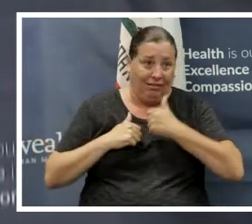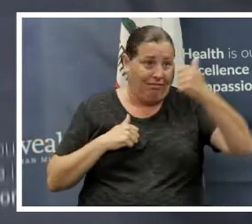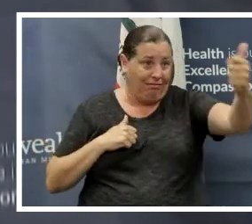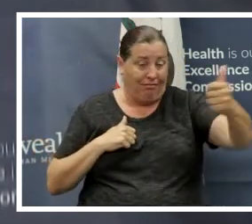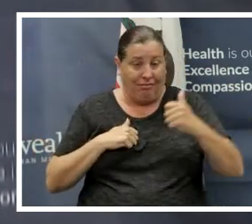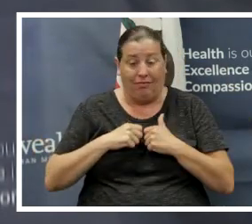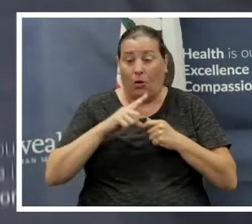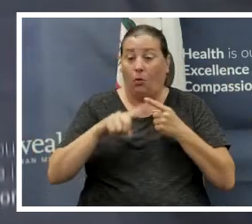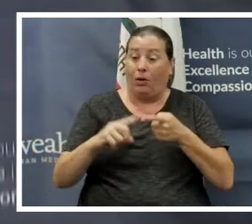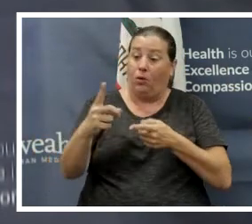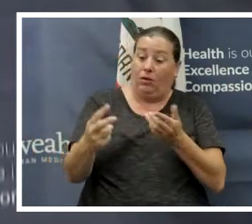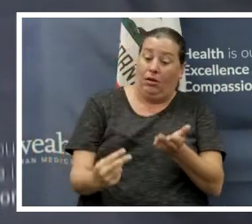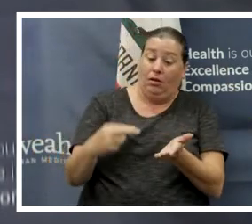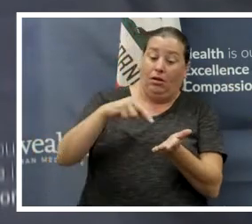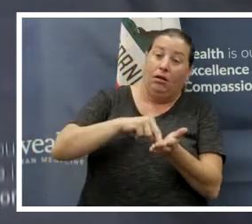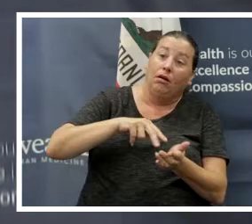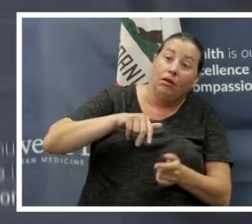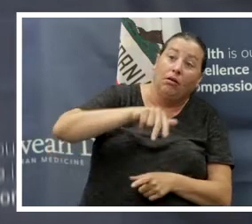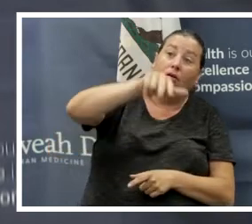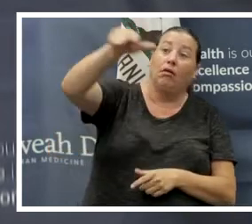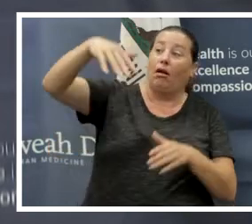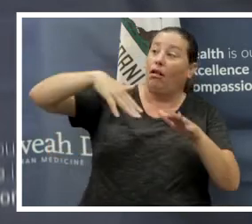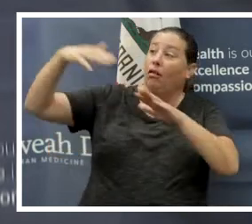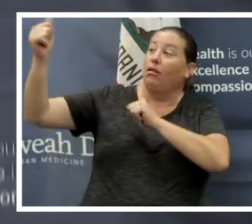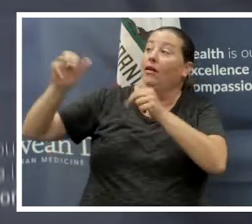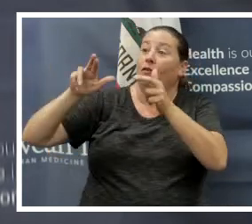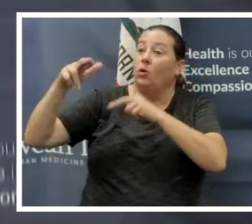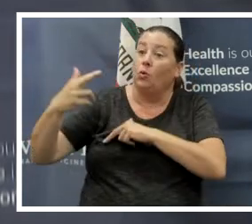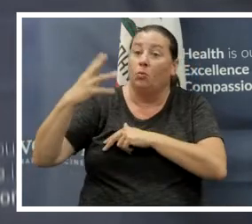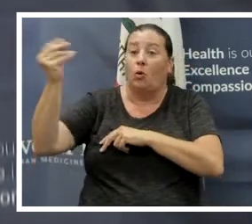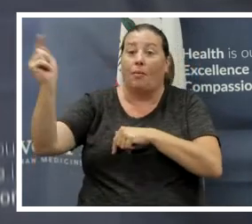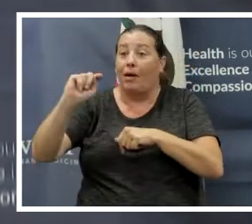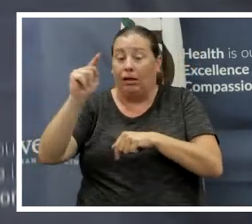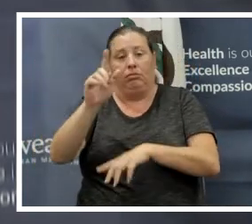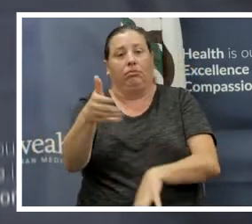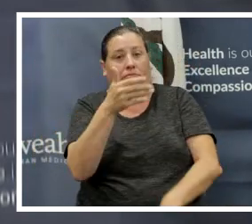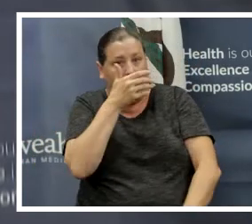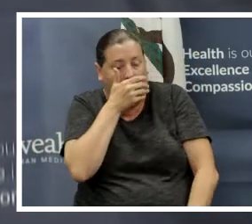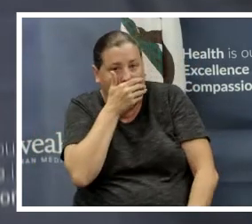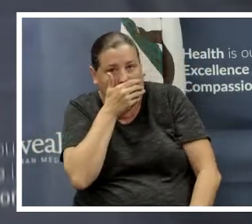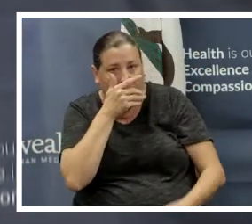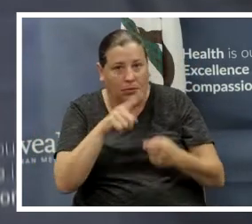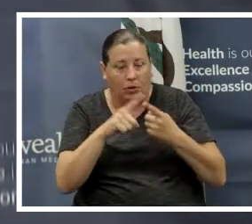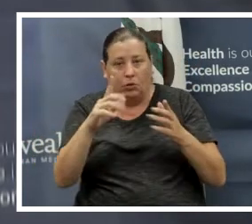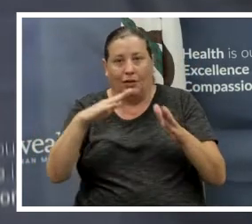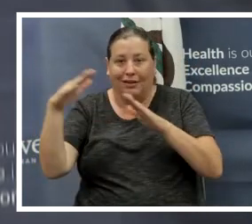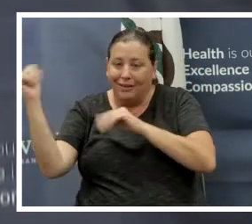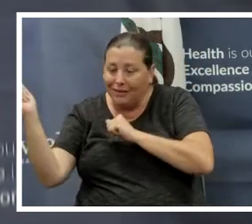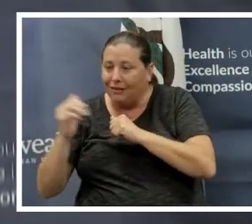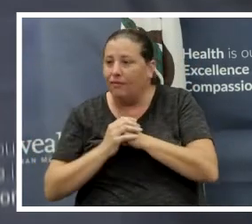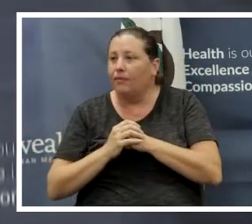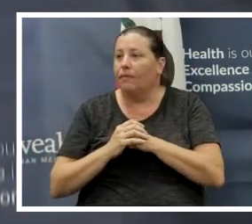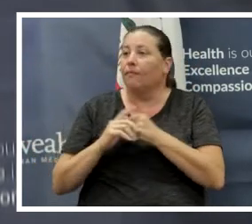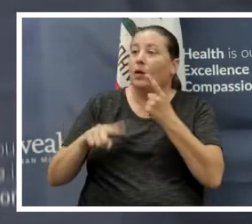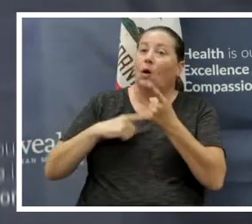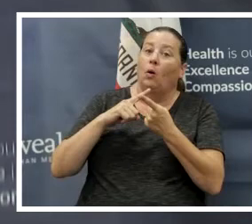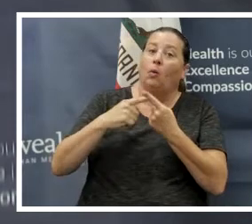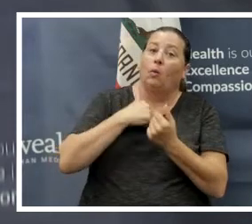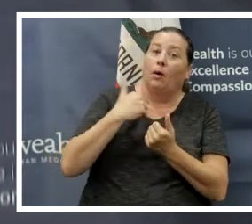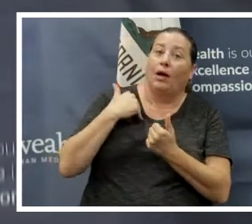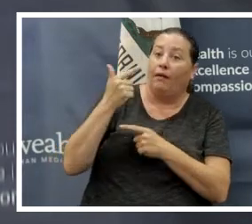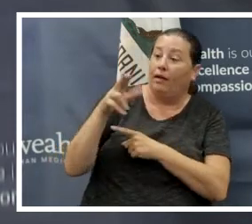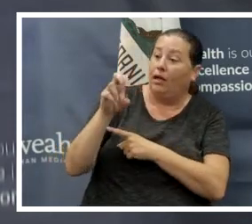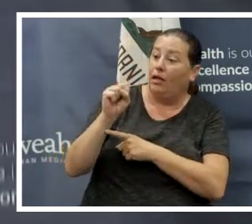up to leave the room, to the restroom or whatever, you put your mask back on as you leave. When we have guests come in,